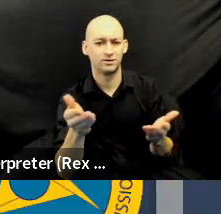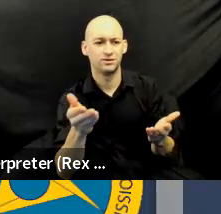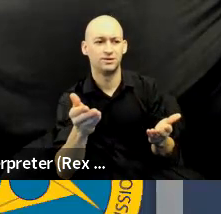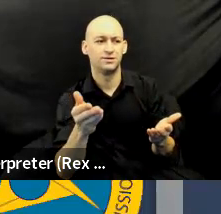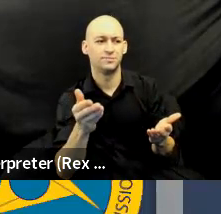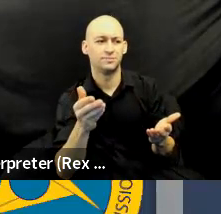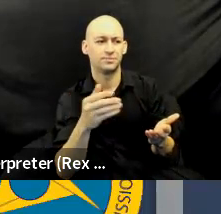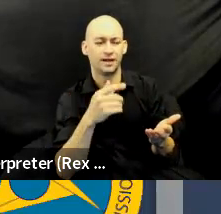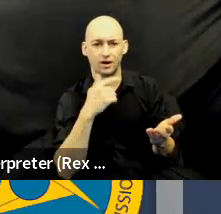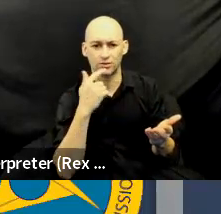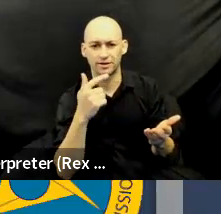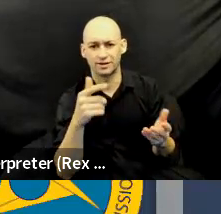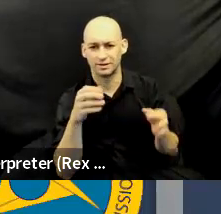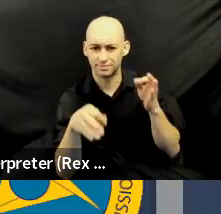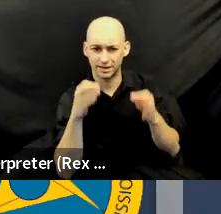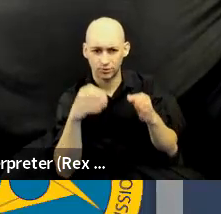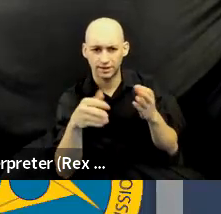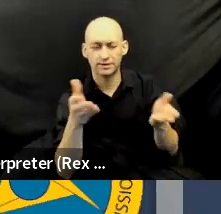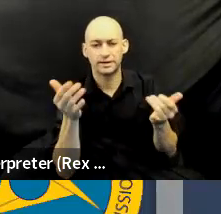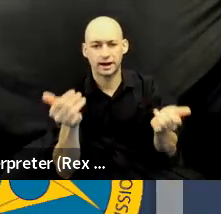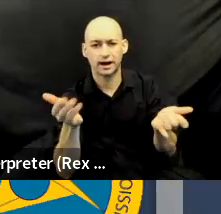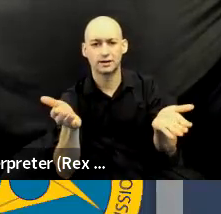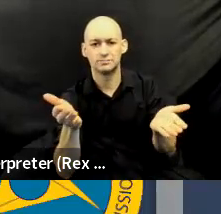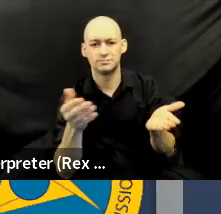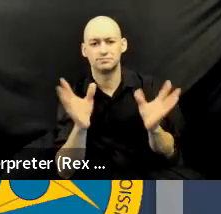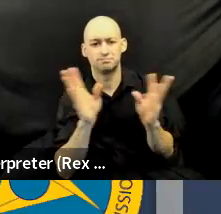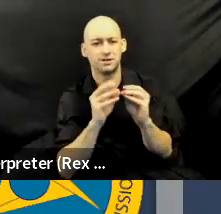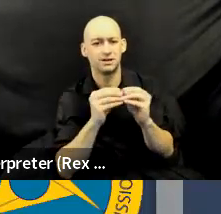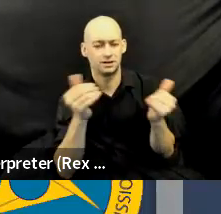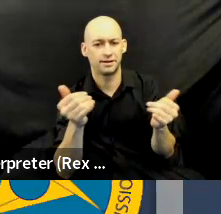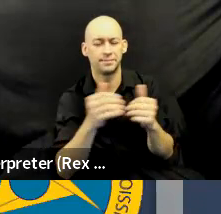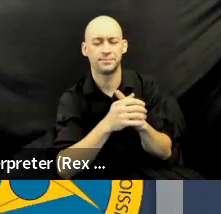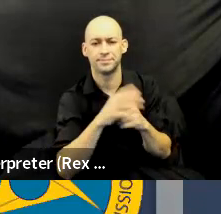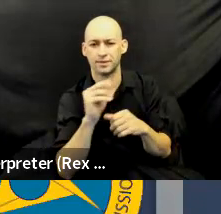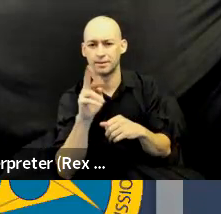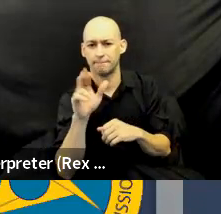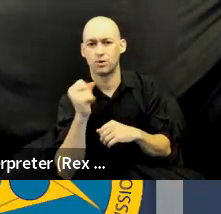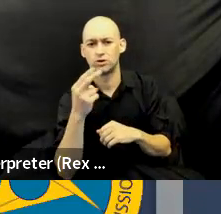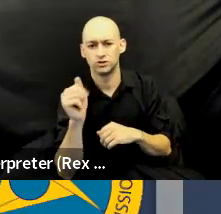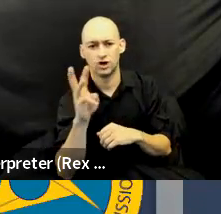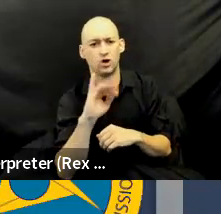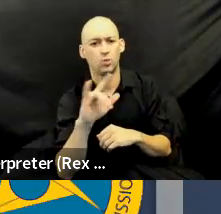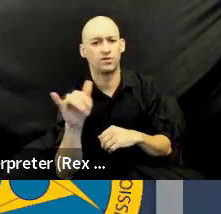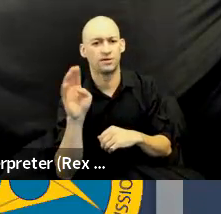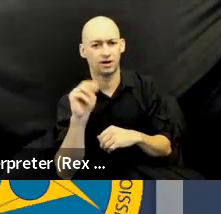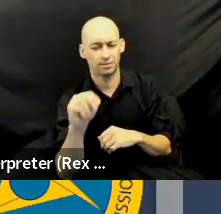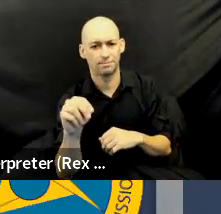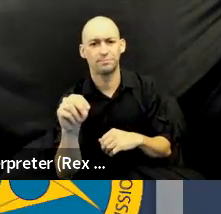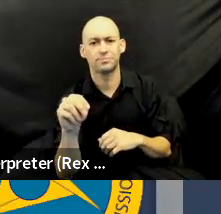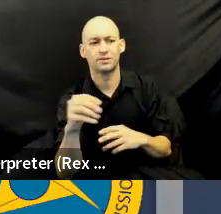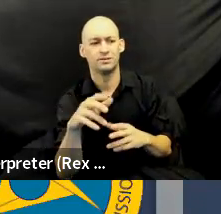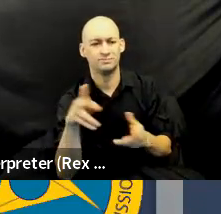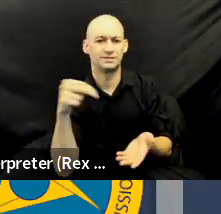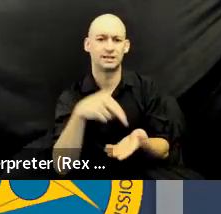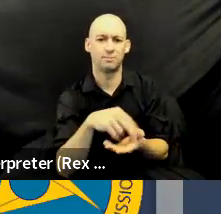at our hearing today, and appreciate Martha and William stepping up and becoming leaders. And I know